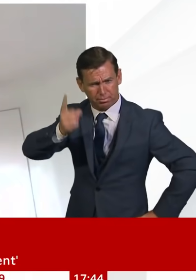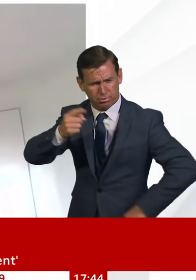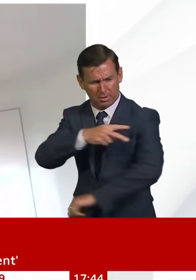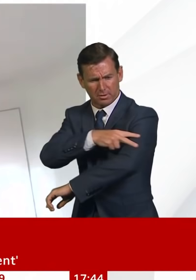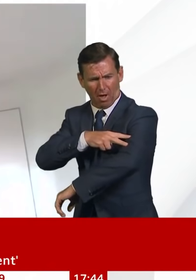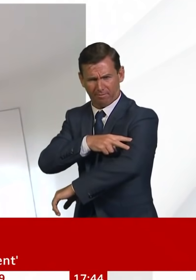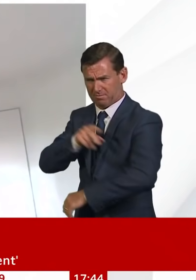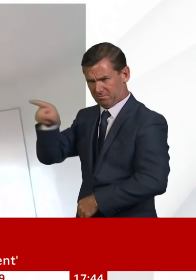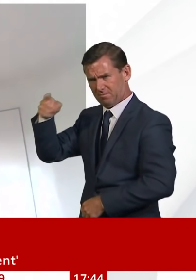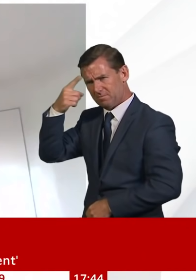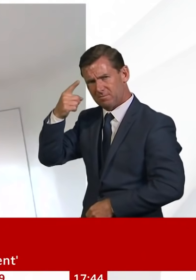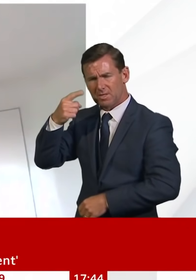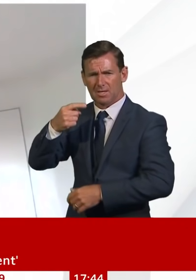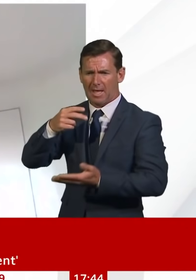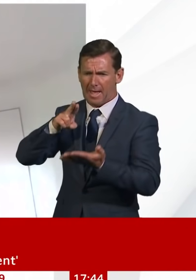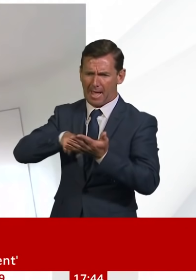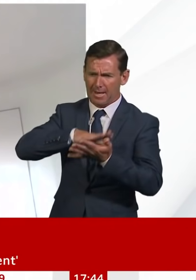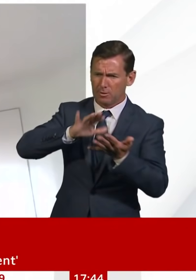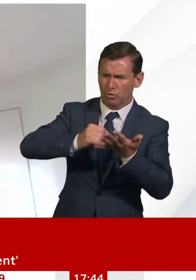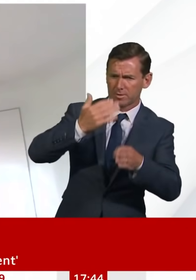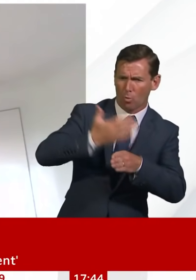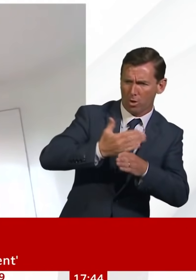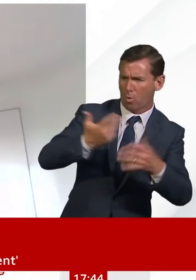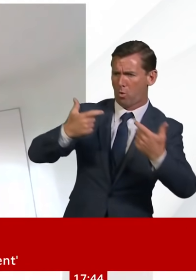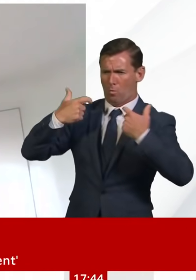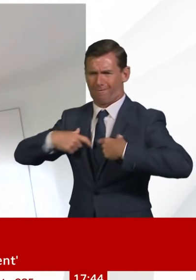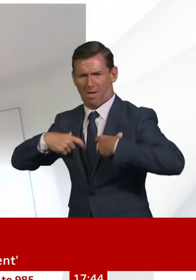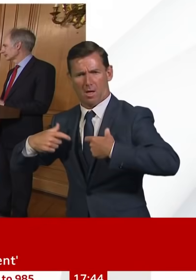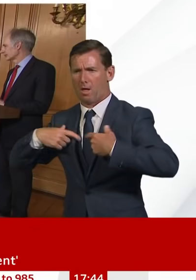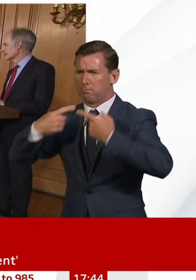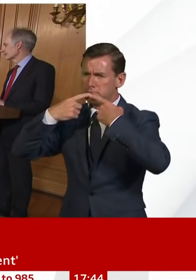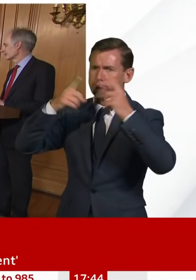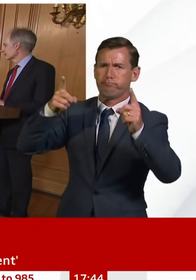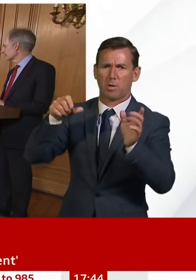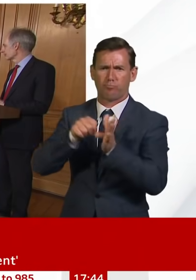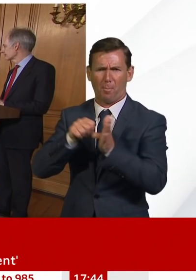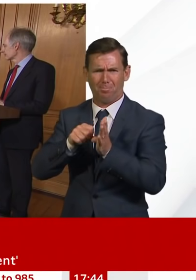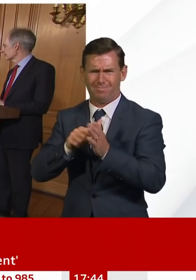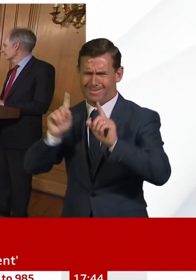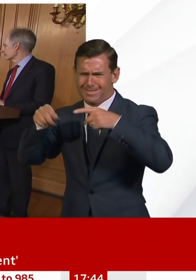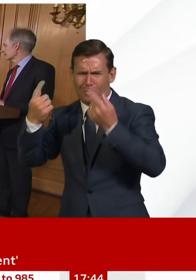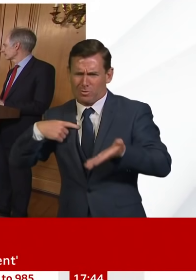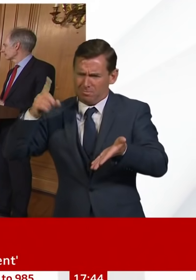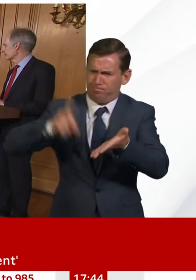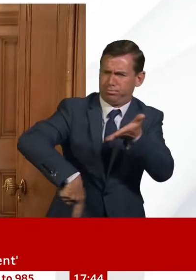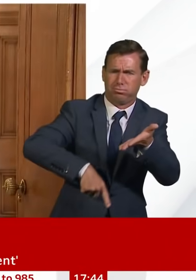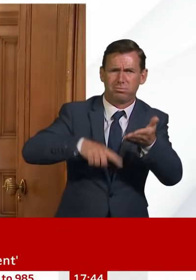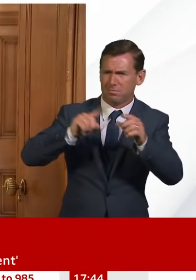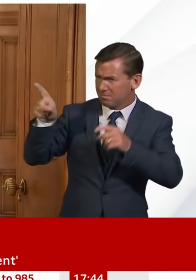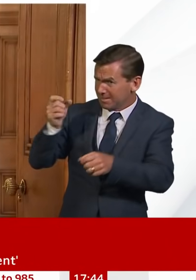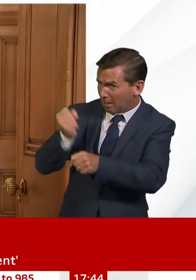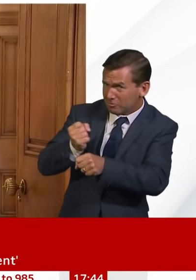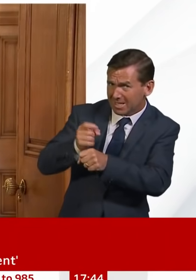NHS or social care workers will be punished for raising legitimate concerns publicly? Well, yes, of course, people should be able